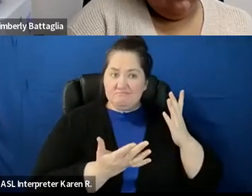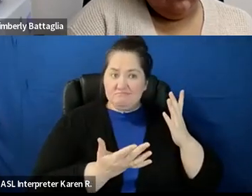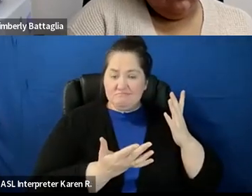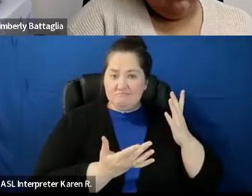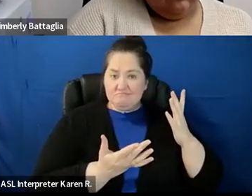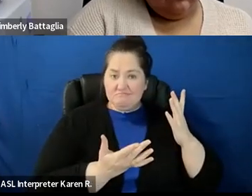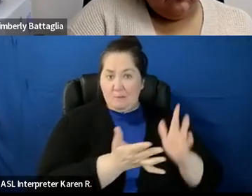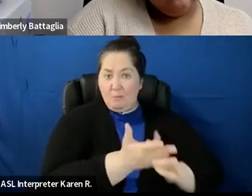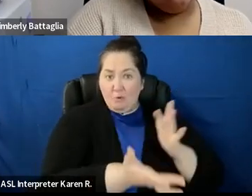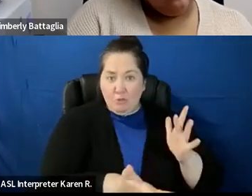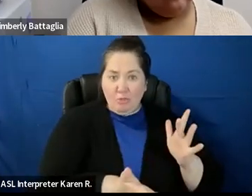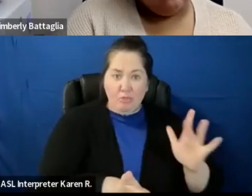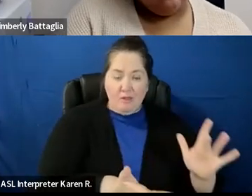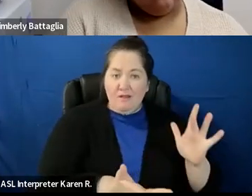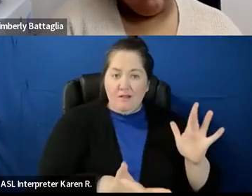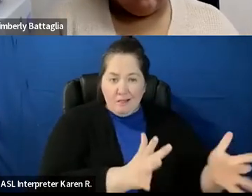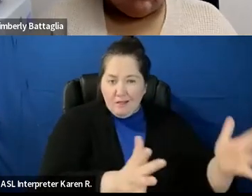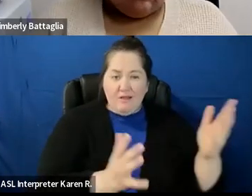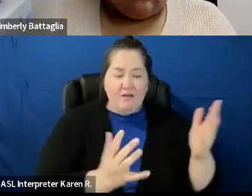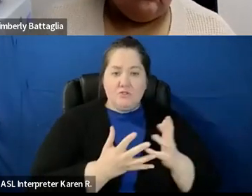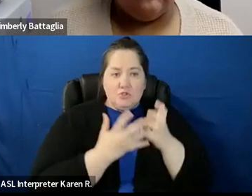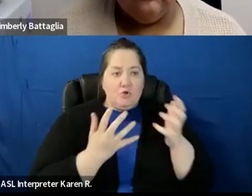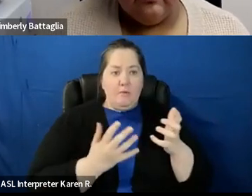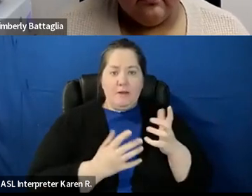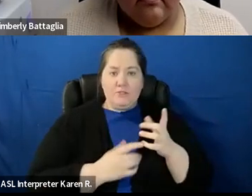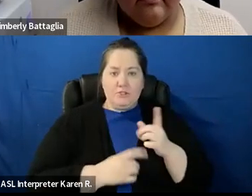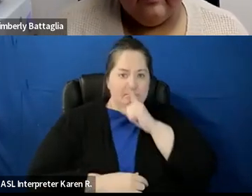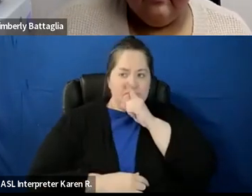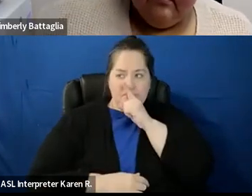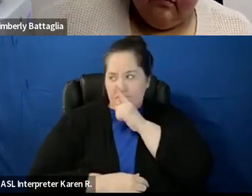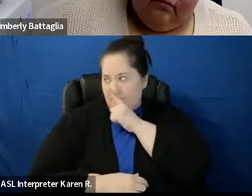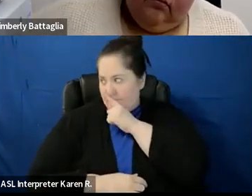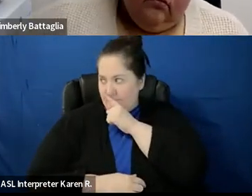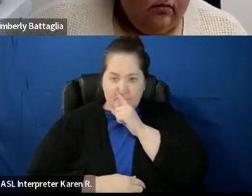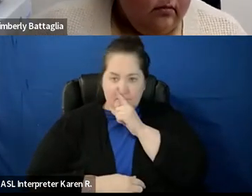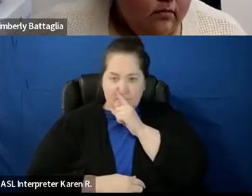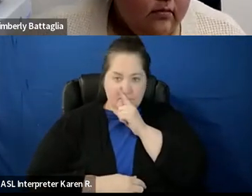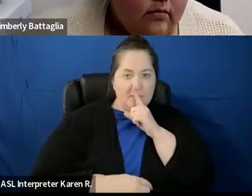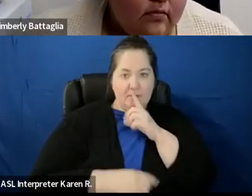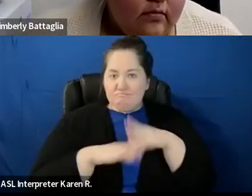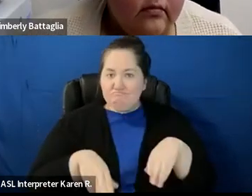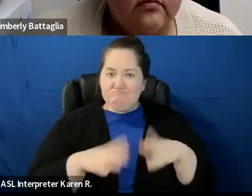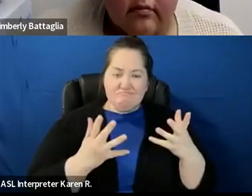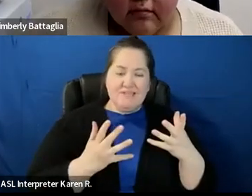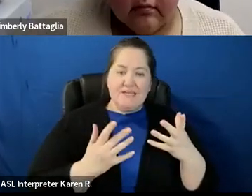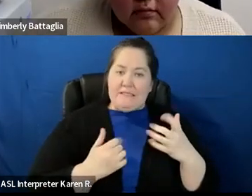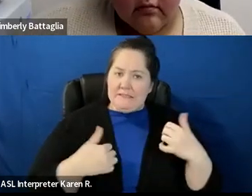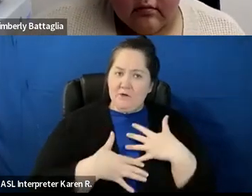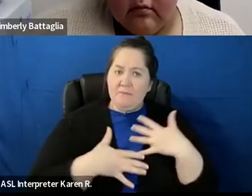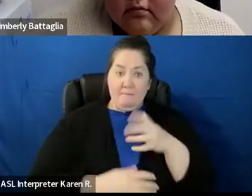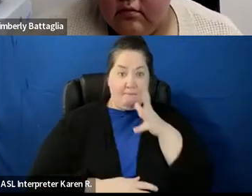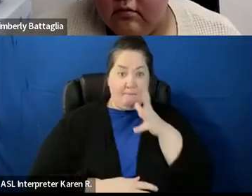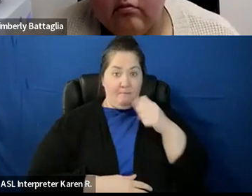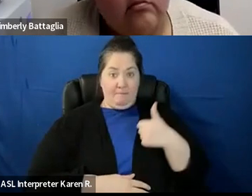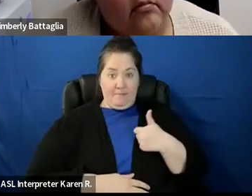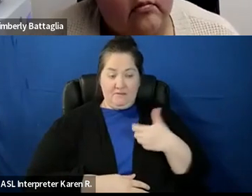much hush hush in our community, and it's terrifying, especially being a mother. The